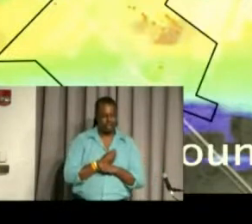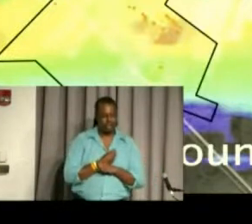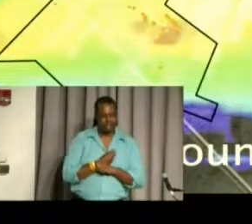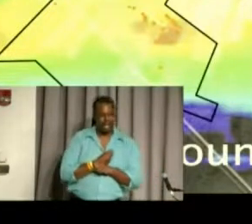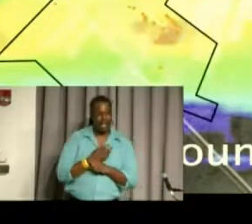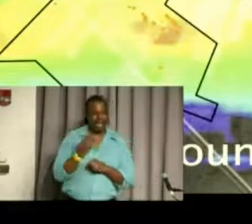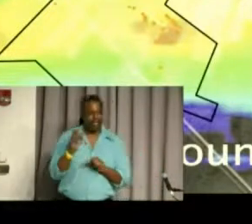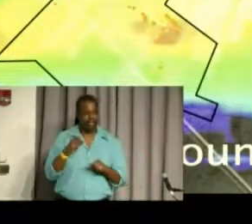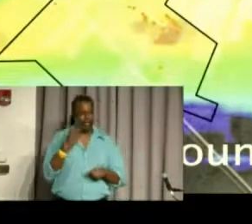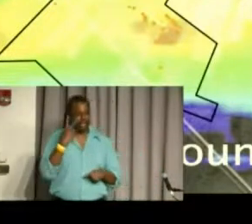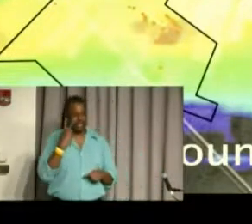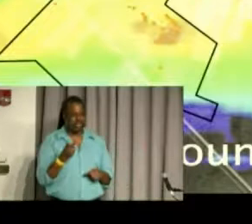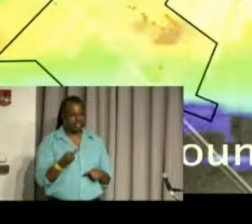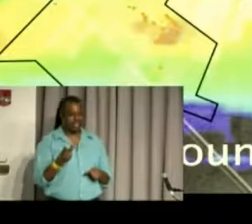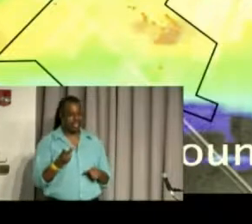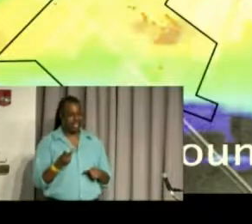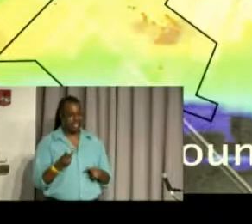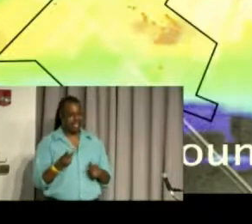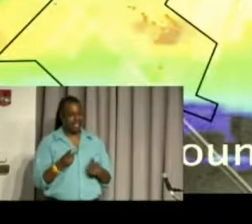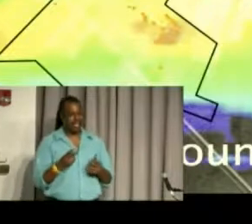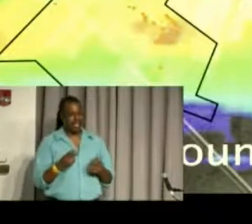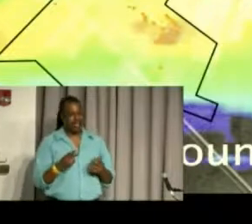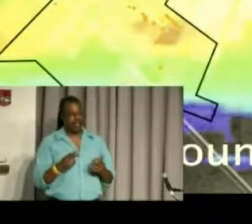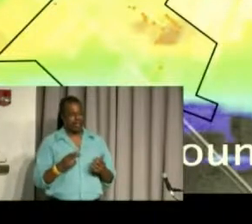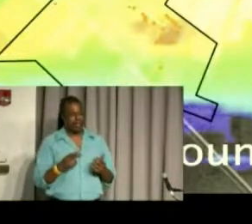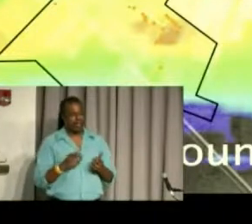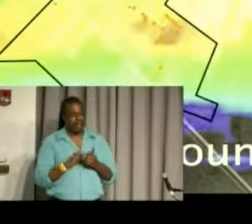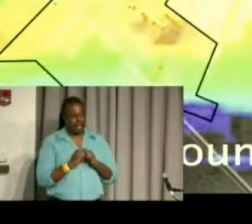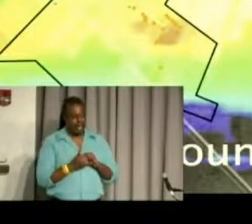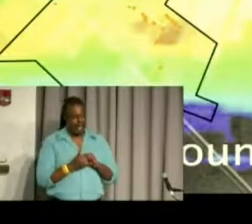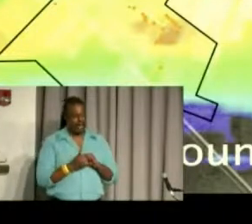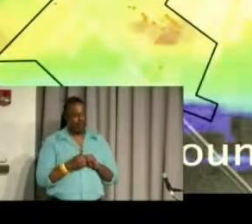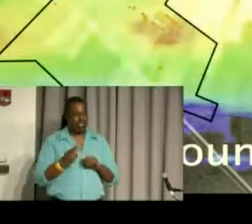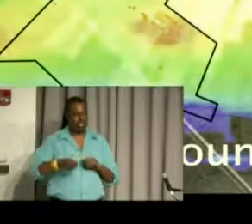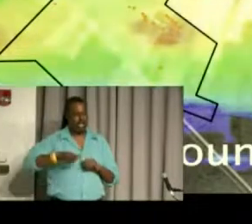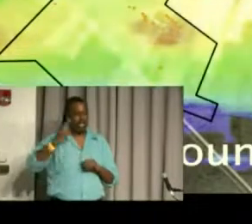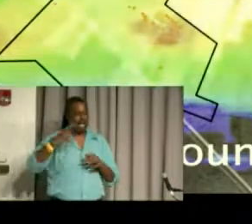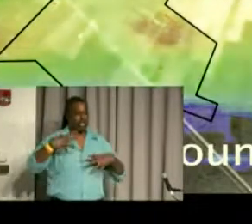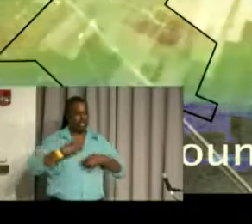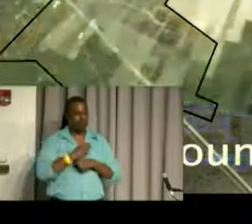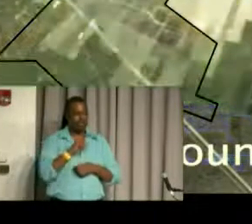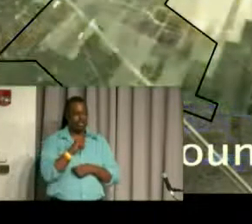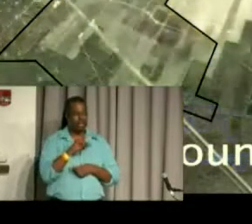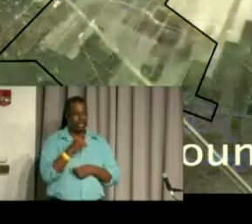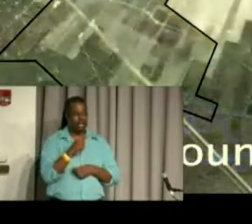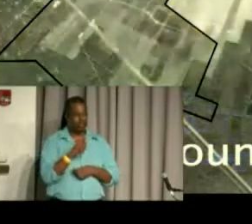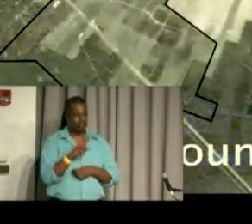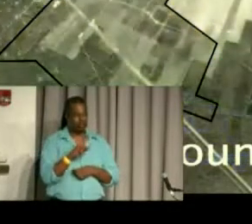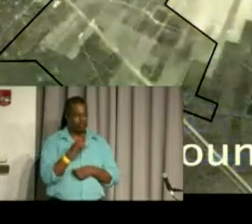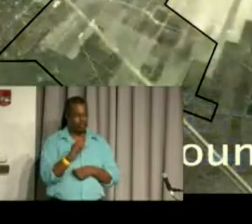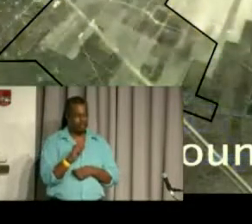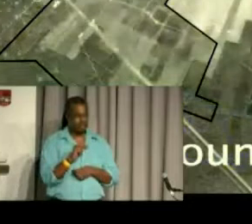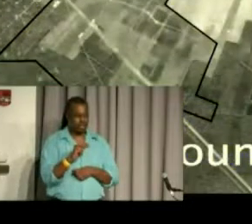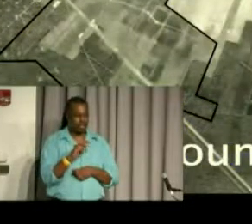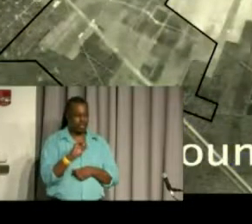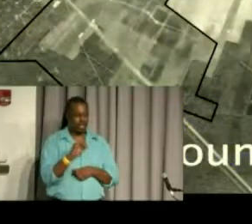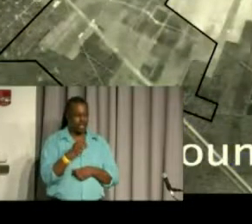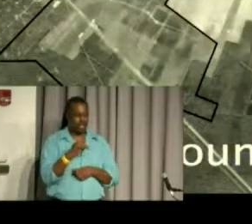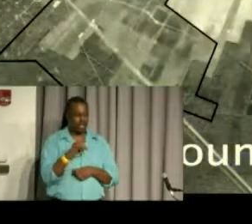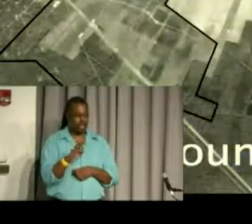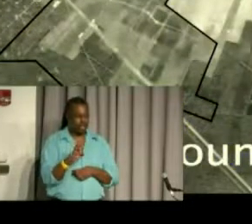can see how Welcome is saturated in high concentrations of nitrogen oxide, as well as